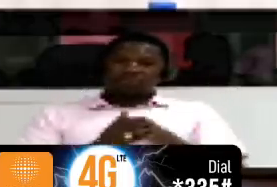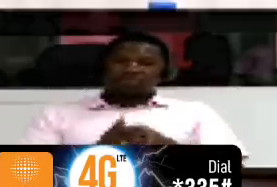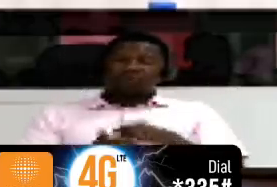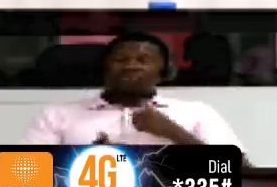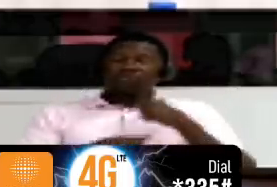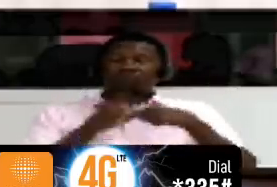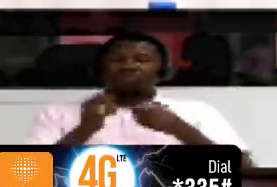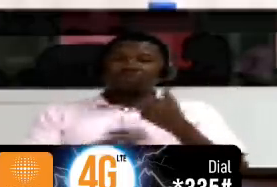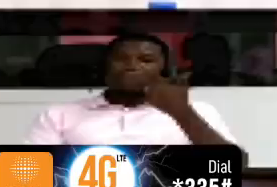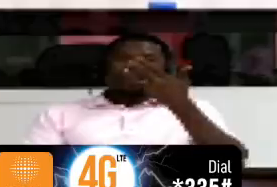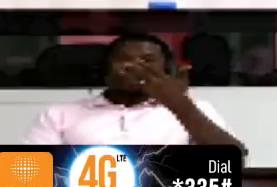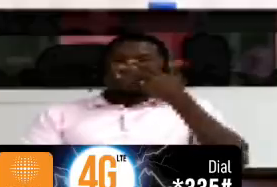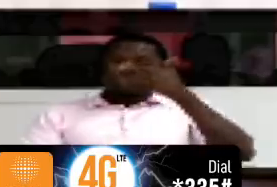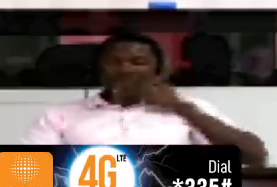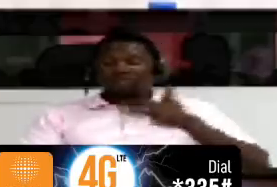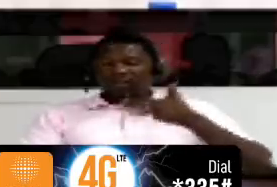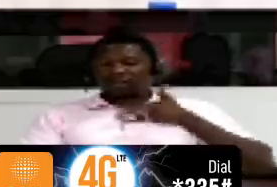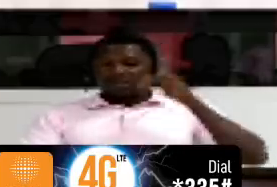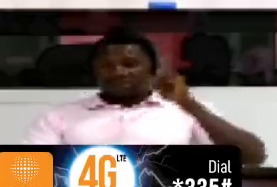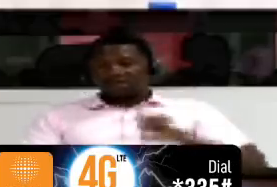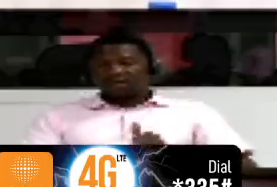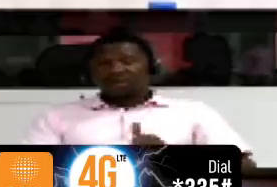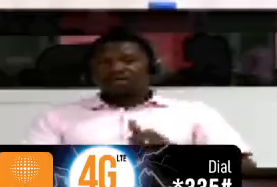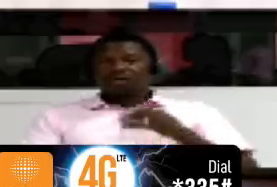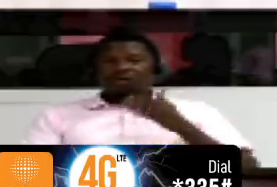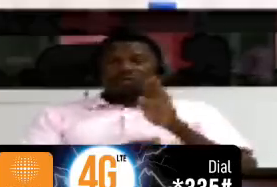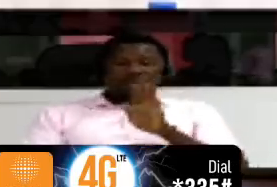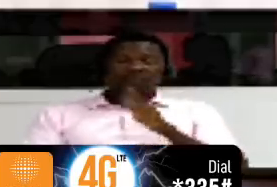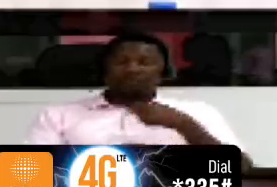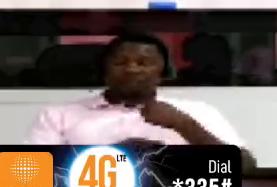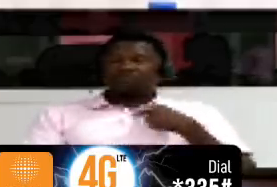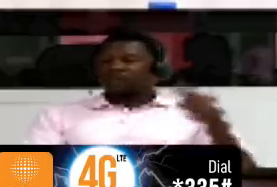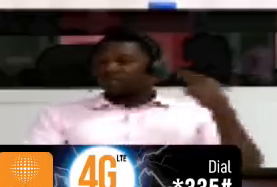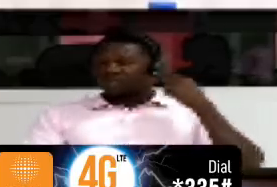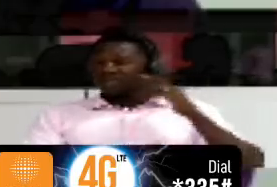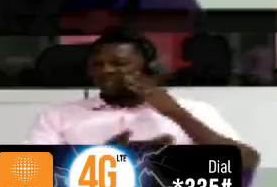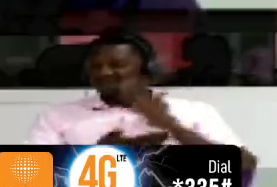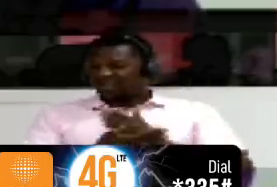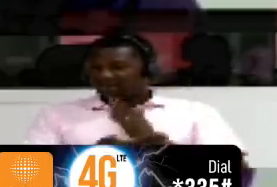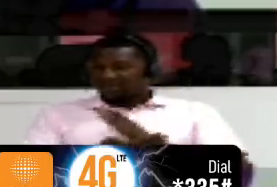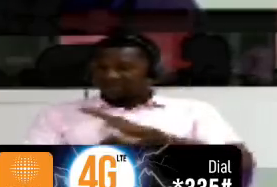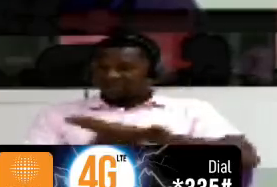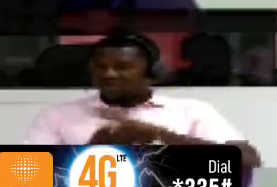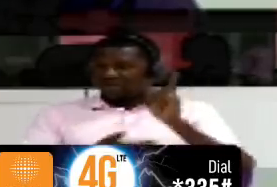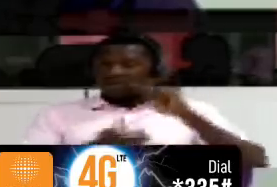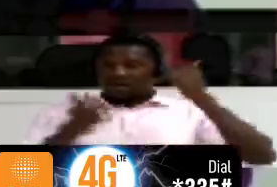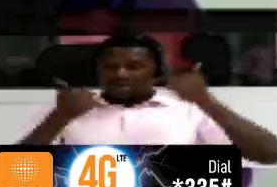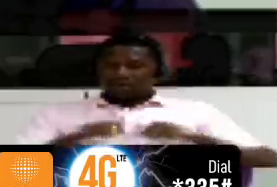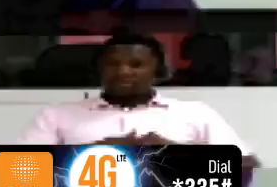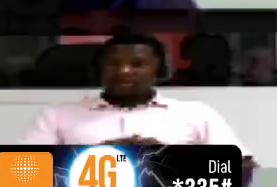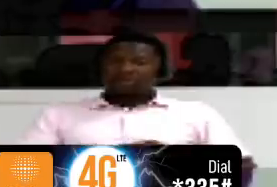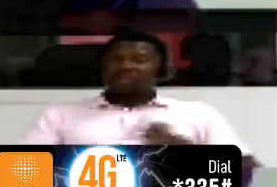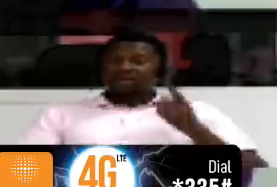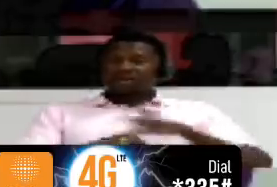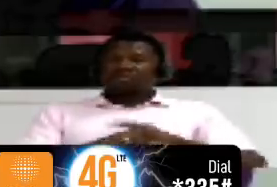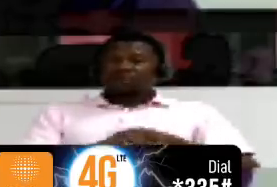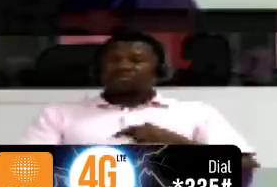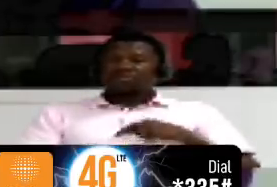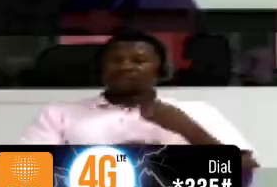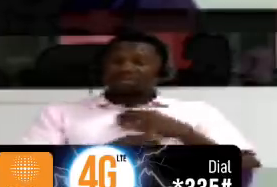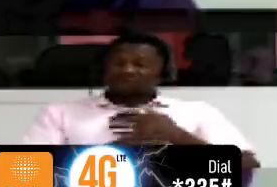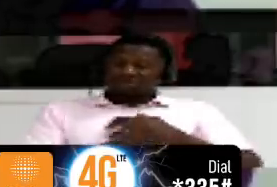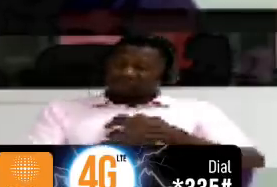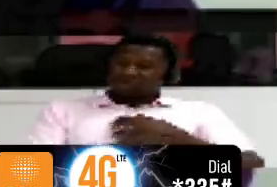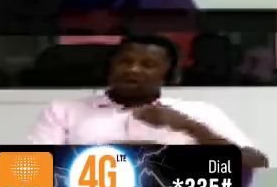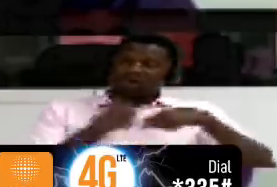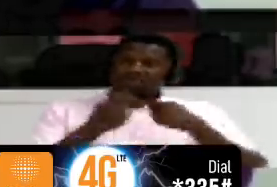was a 19-year wait for me to hear exactly what really happened. He was very much concerned about Gambia. He